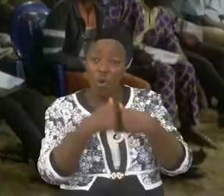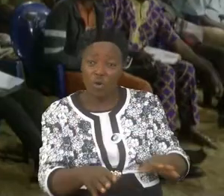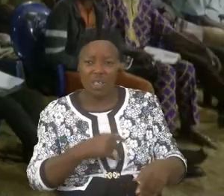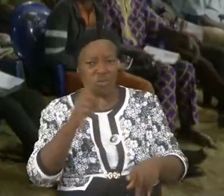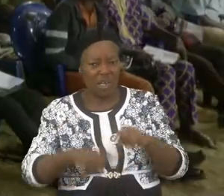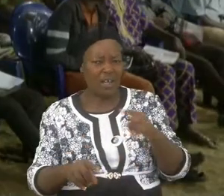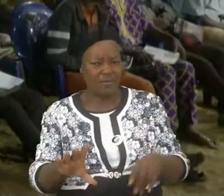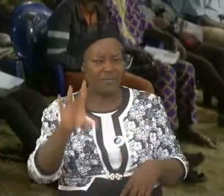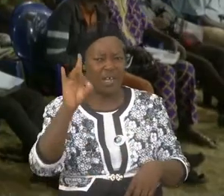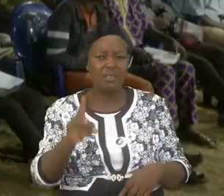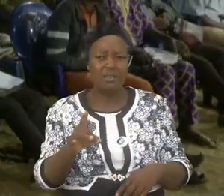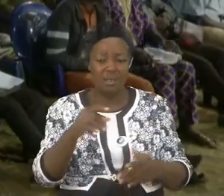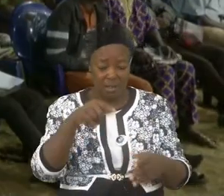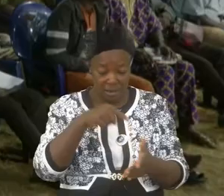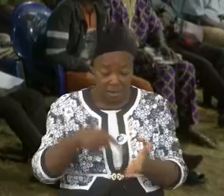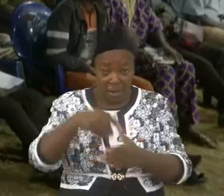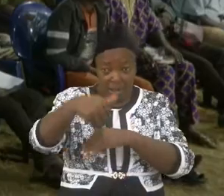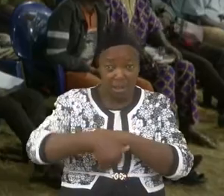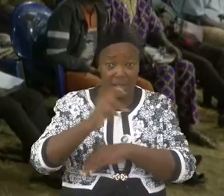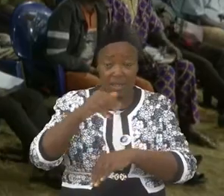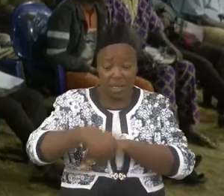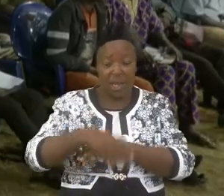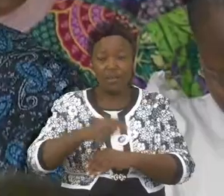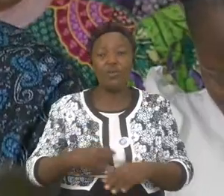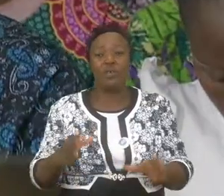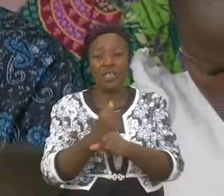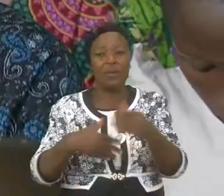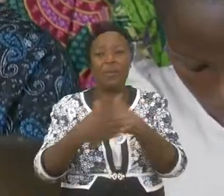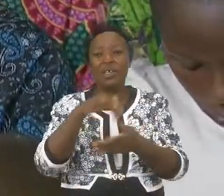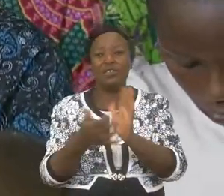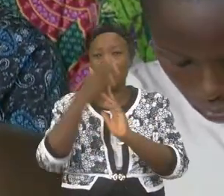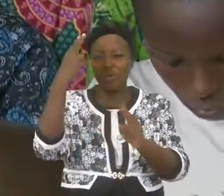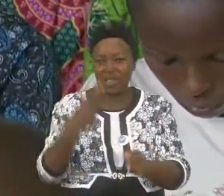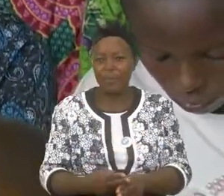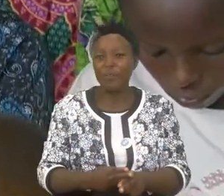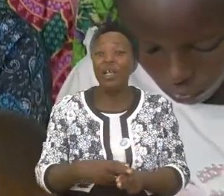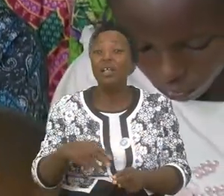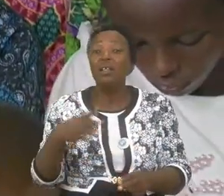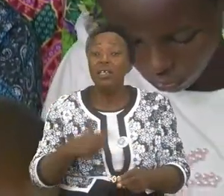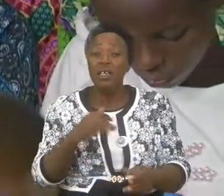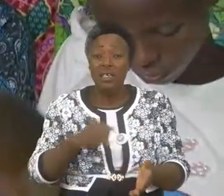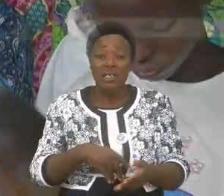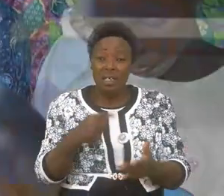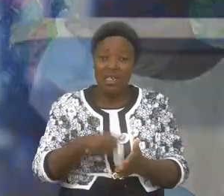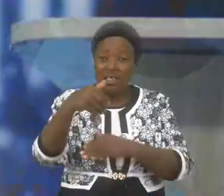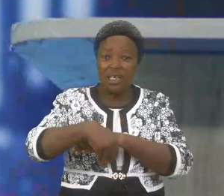recovery. Tonight is the night of revelation. Tonight is the night of power